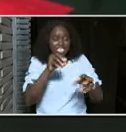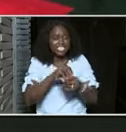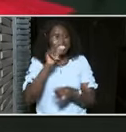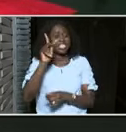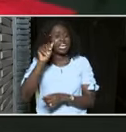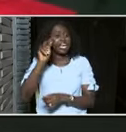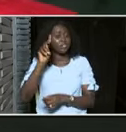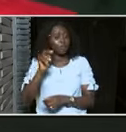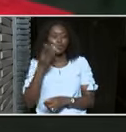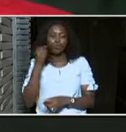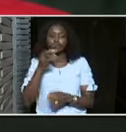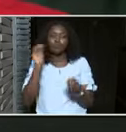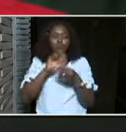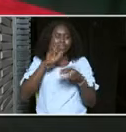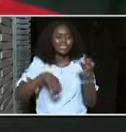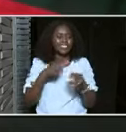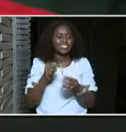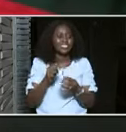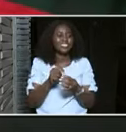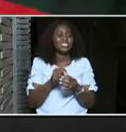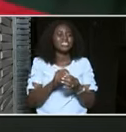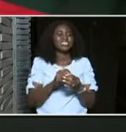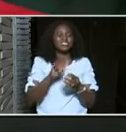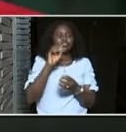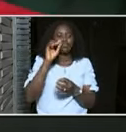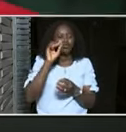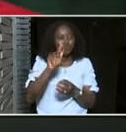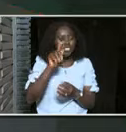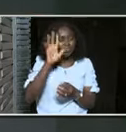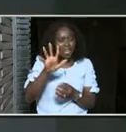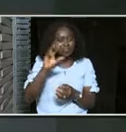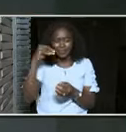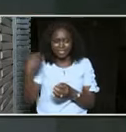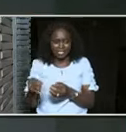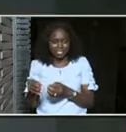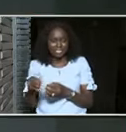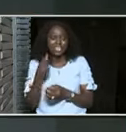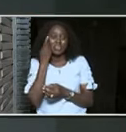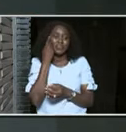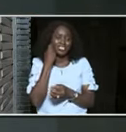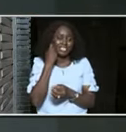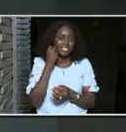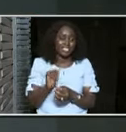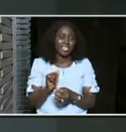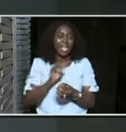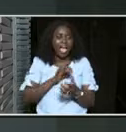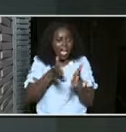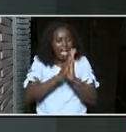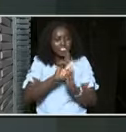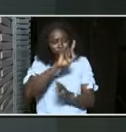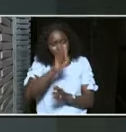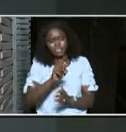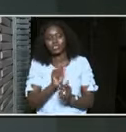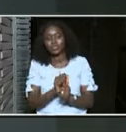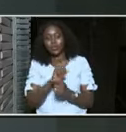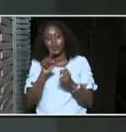more than the recommended 25%. Right. In fact, recently I was asked a similar question when